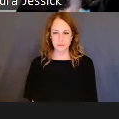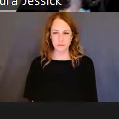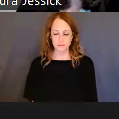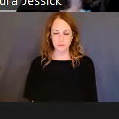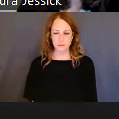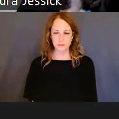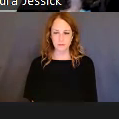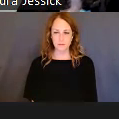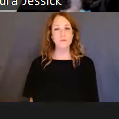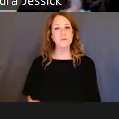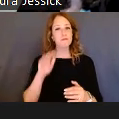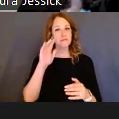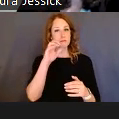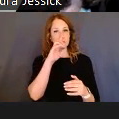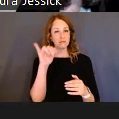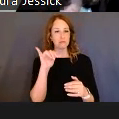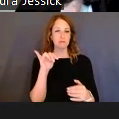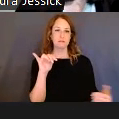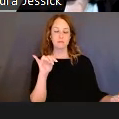Right. Seems like we have a good